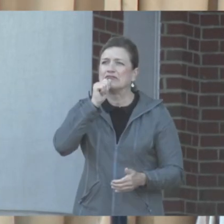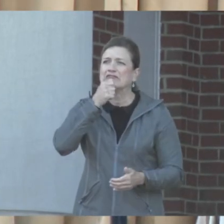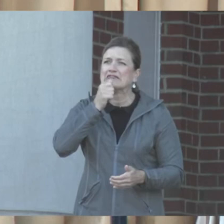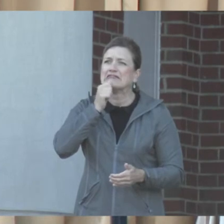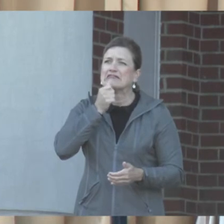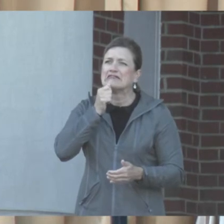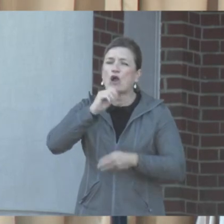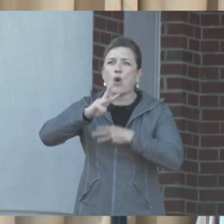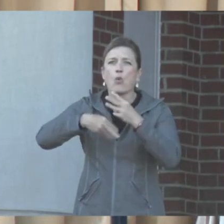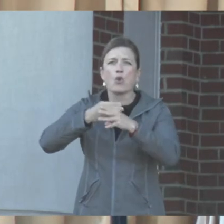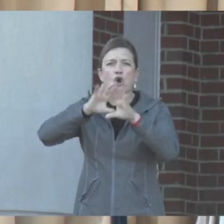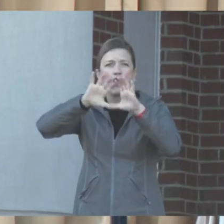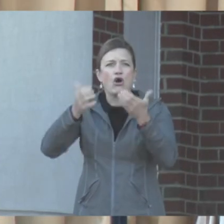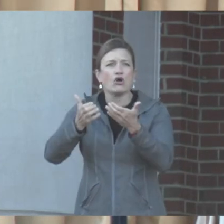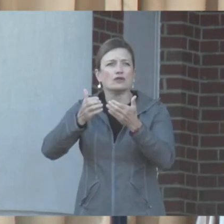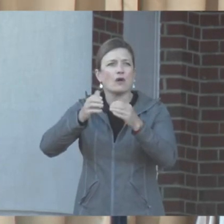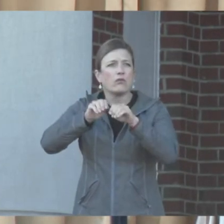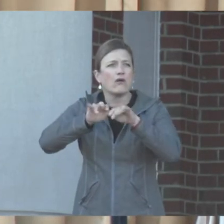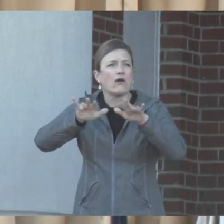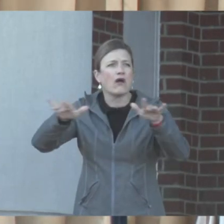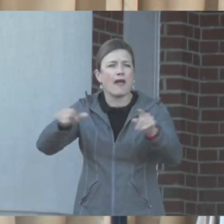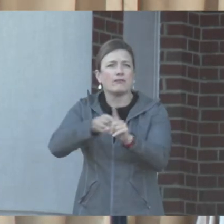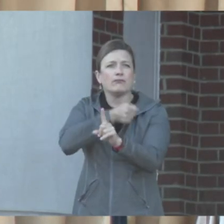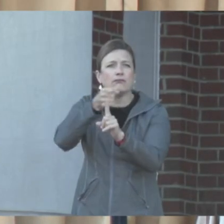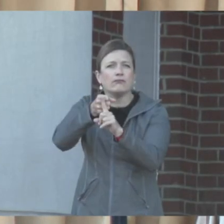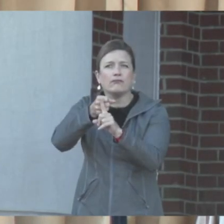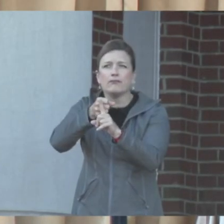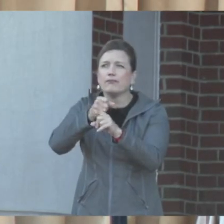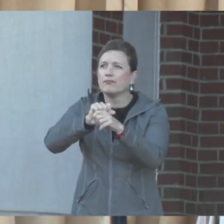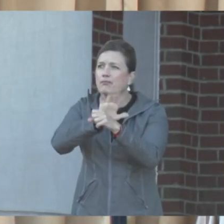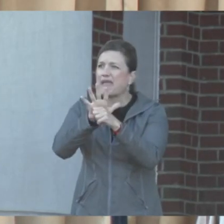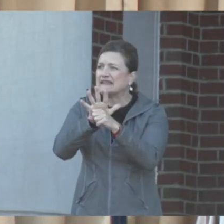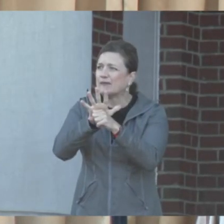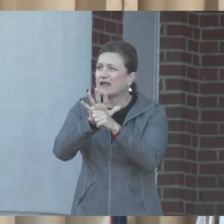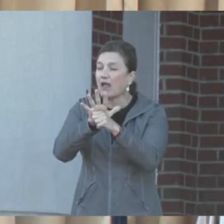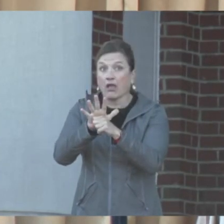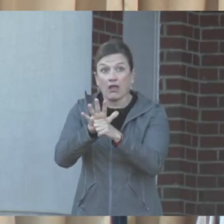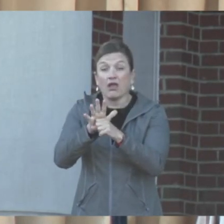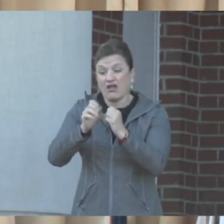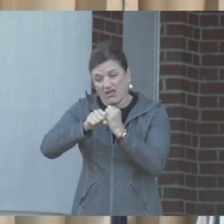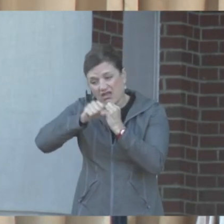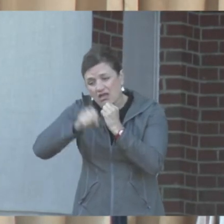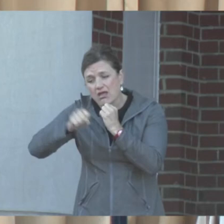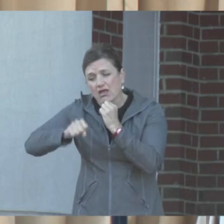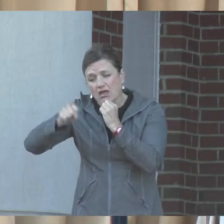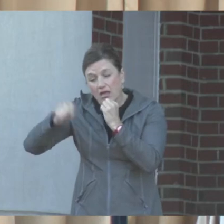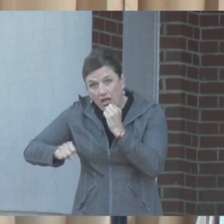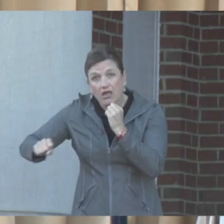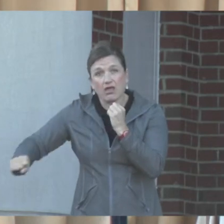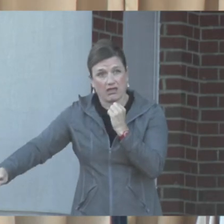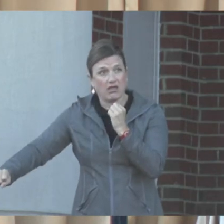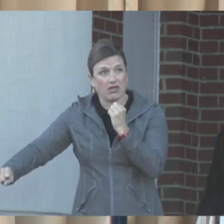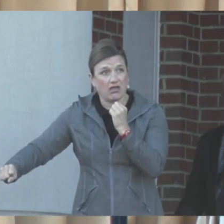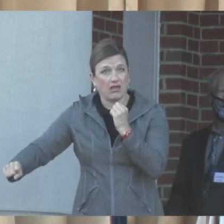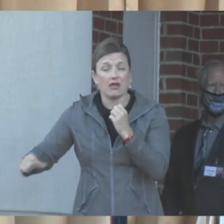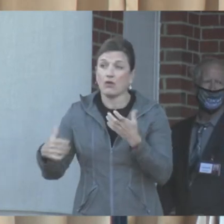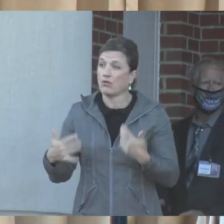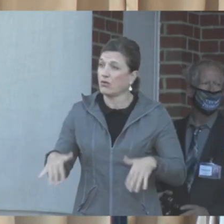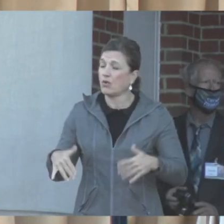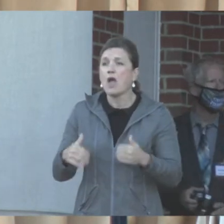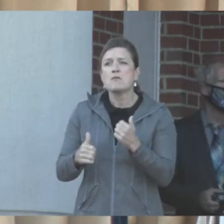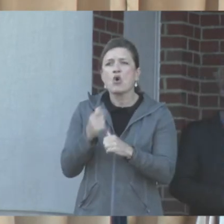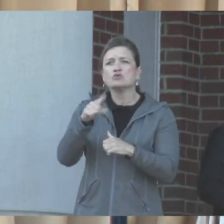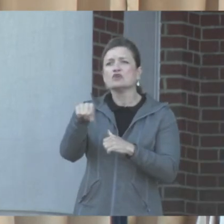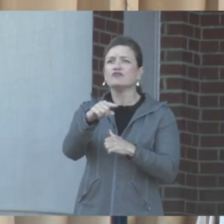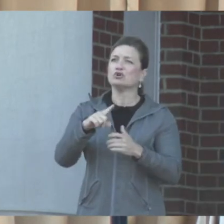through a worldwide pandemic longer than probably any of us could have imagined. Many of you had just gotten settled into